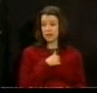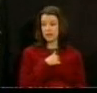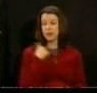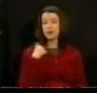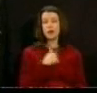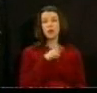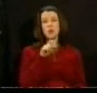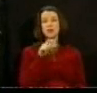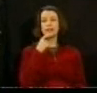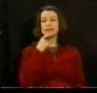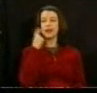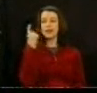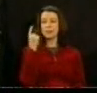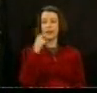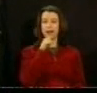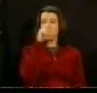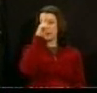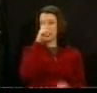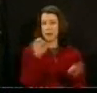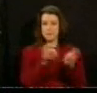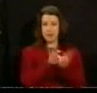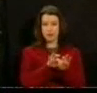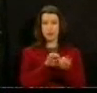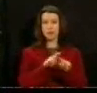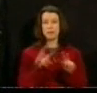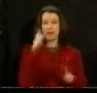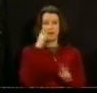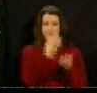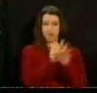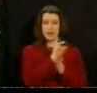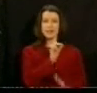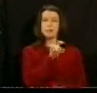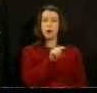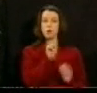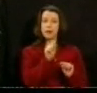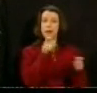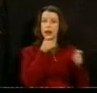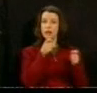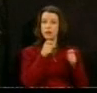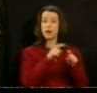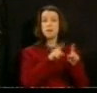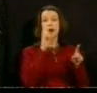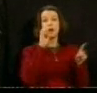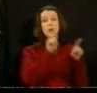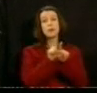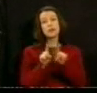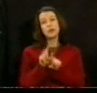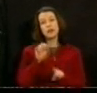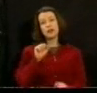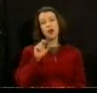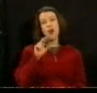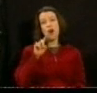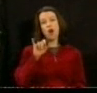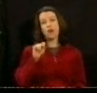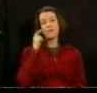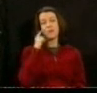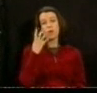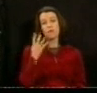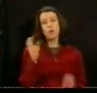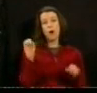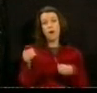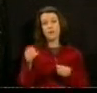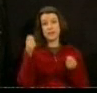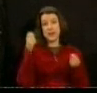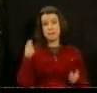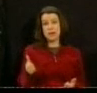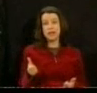we need to say it's something. I don't think it matters. I think the finance department's handling it. But also, we're going to be doing an audit of those four offices